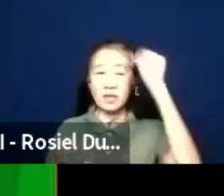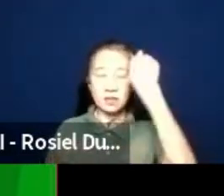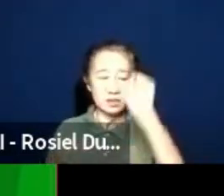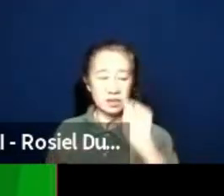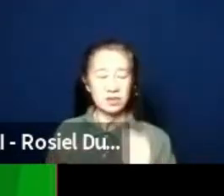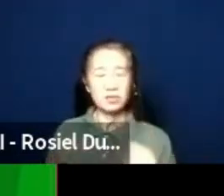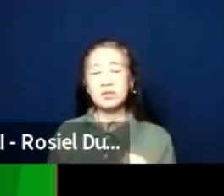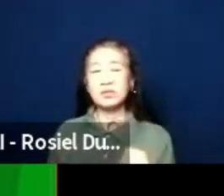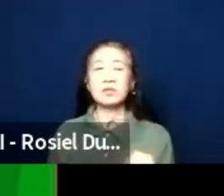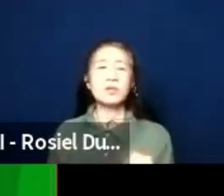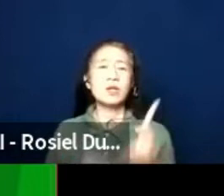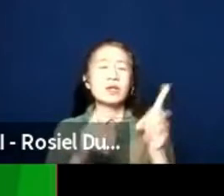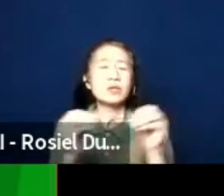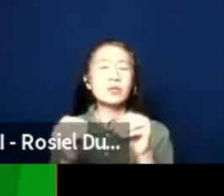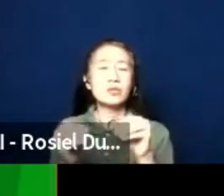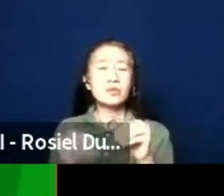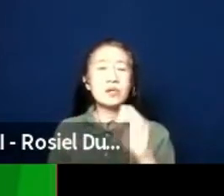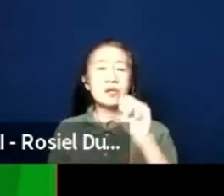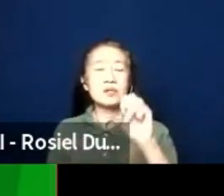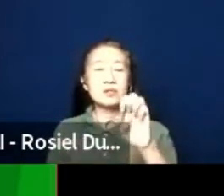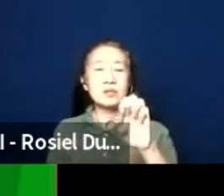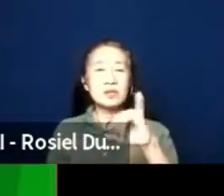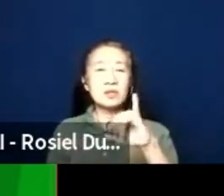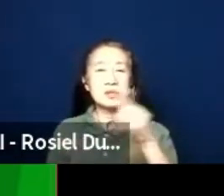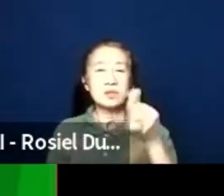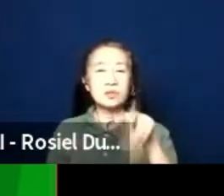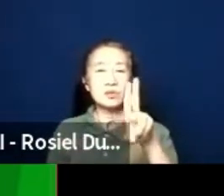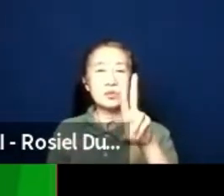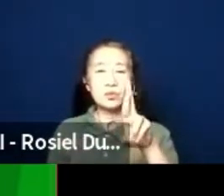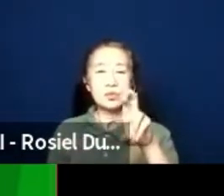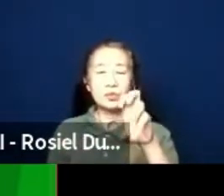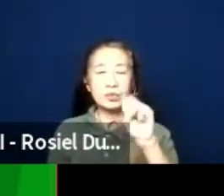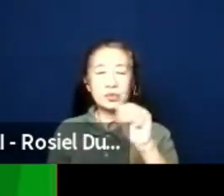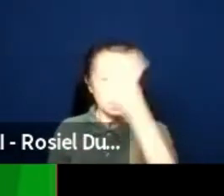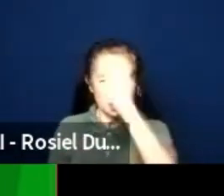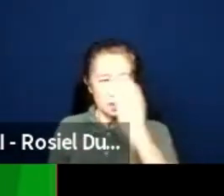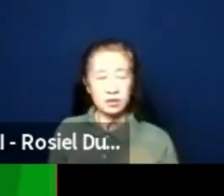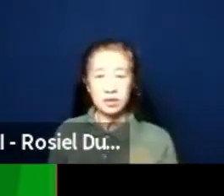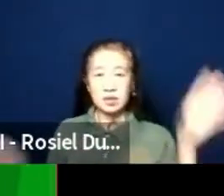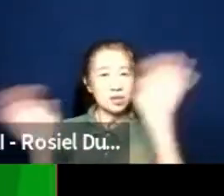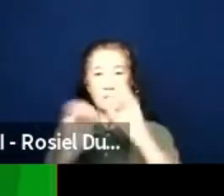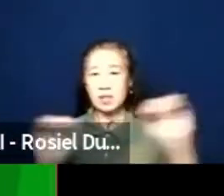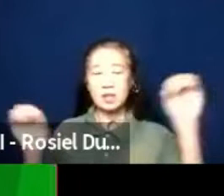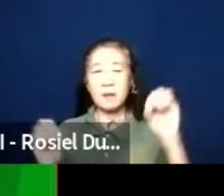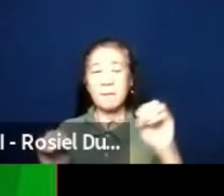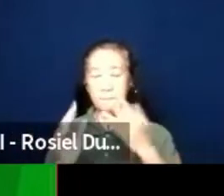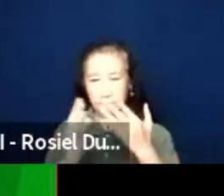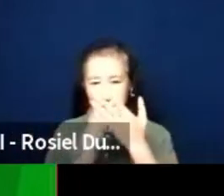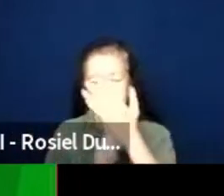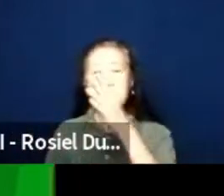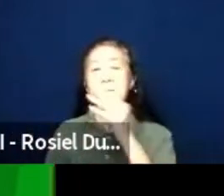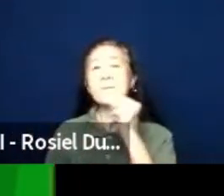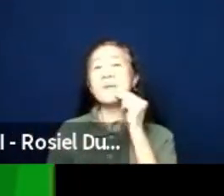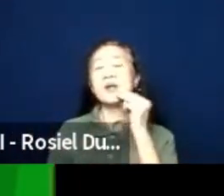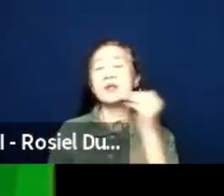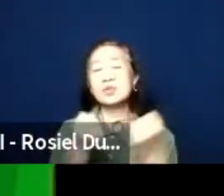do, how to manage seizure. Okay, so number one, nothing by mouth. Okay, and